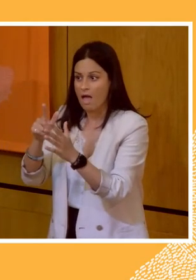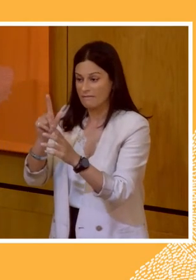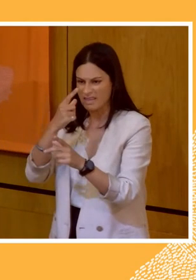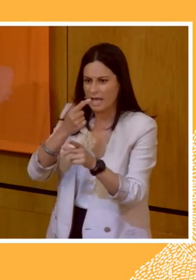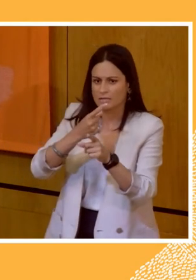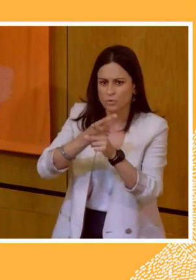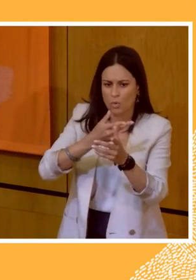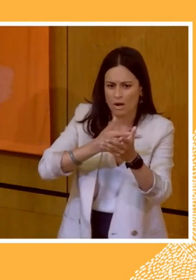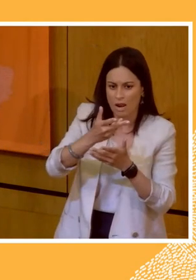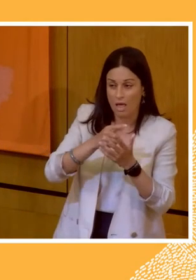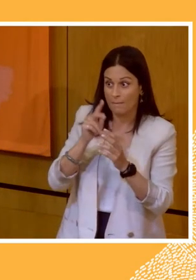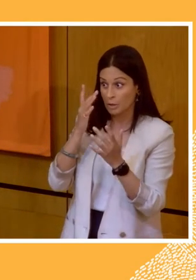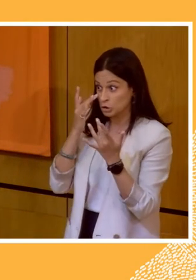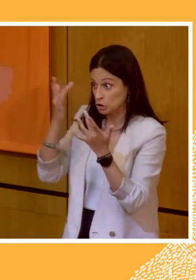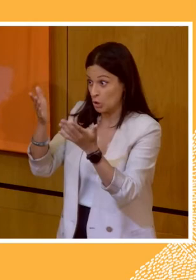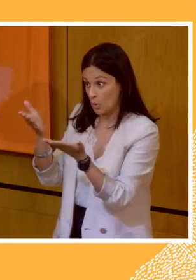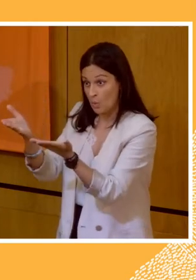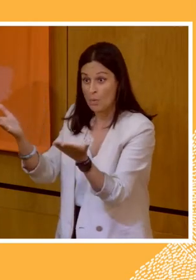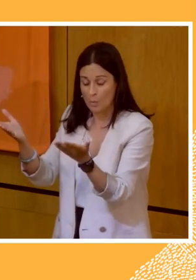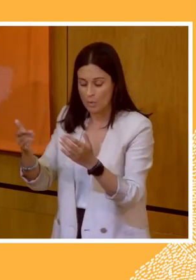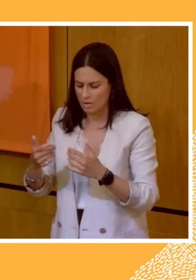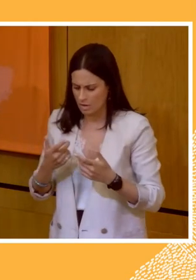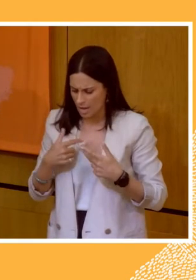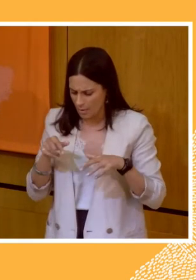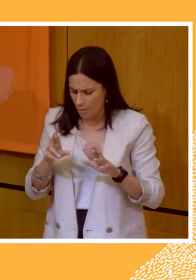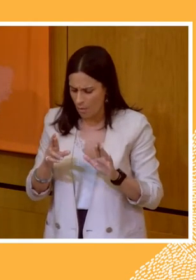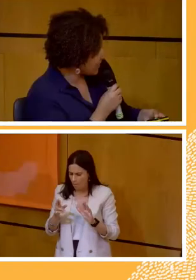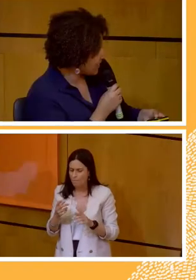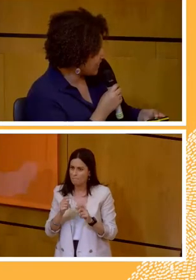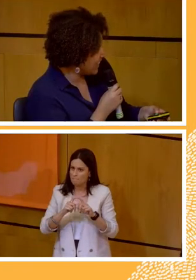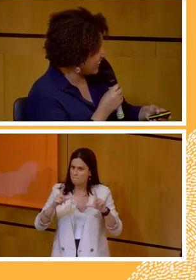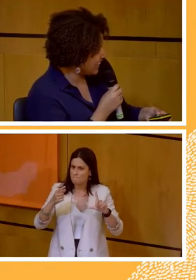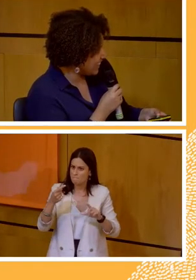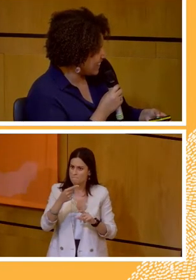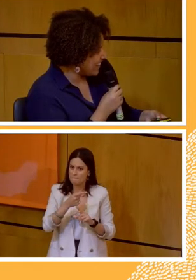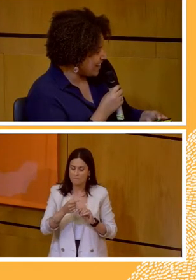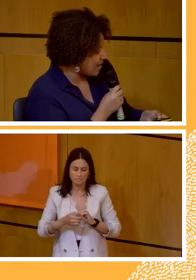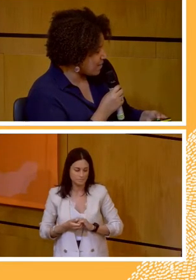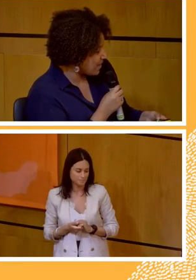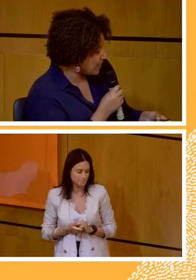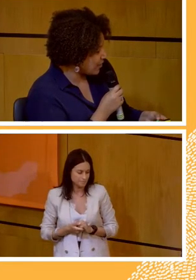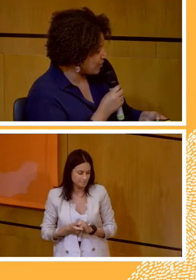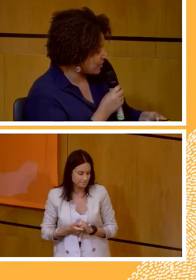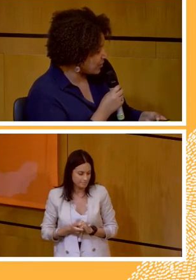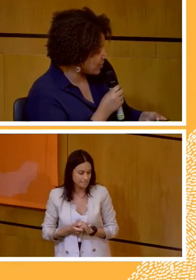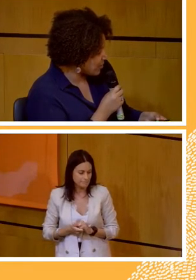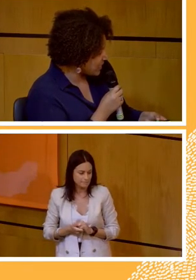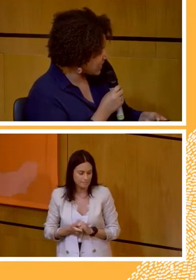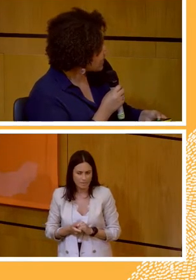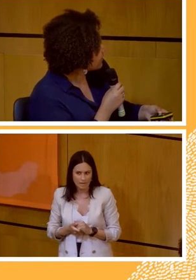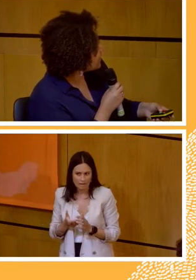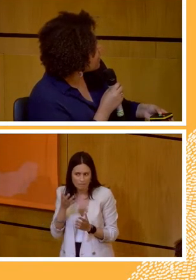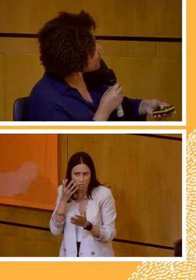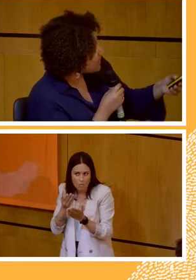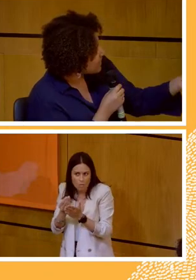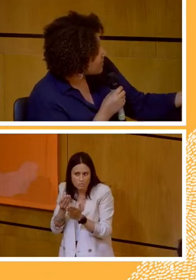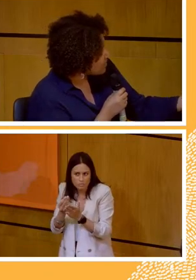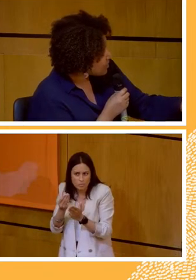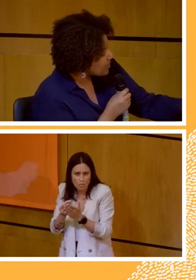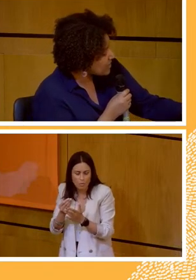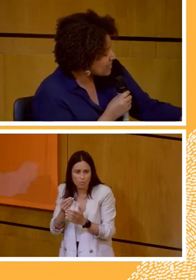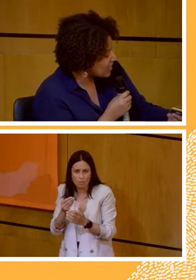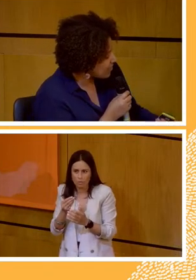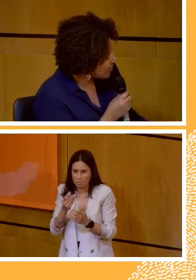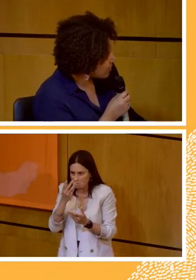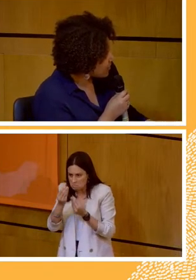we'll go into that in a second, but I'm hoping we can also have a bit of an audio recording here. But